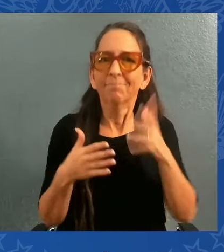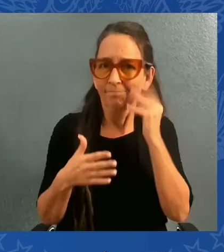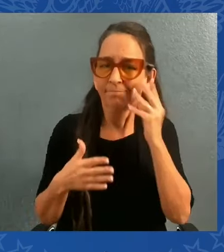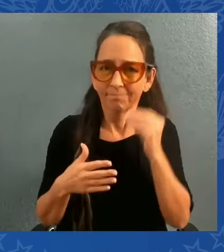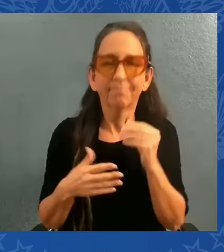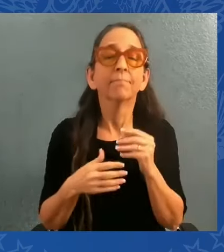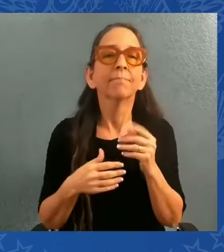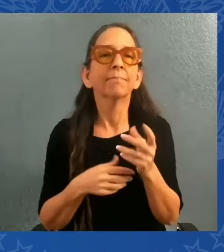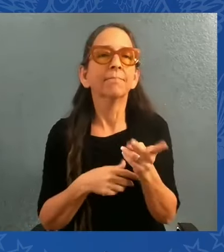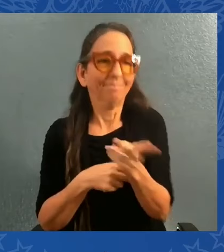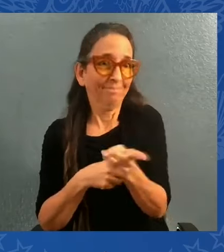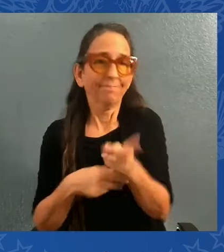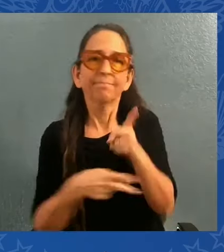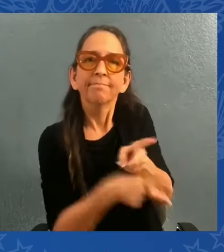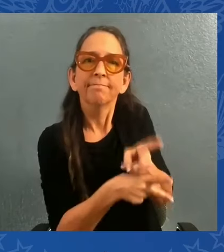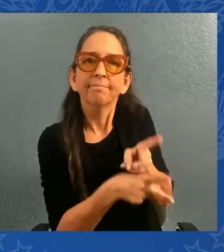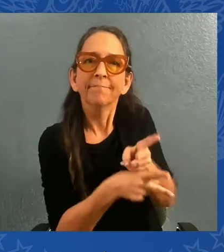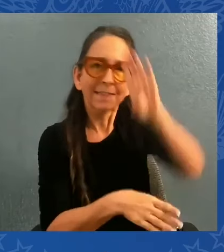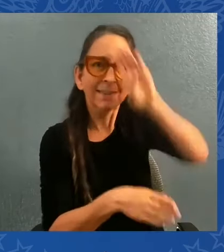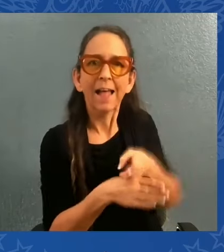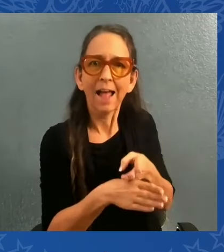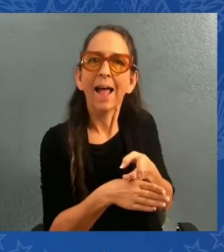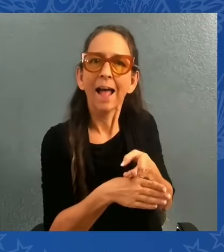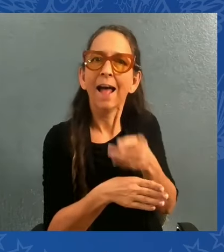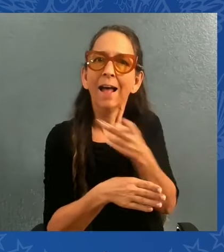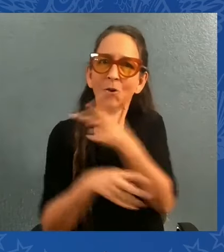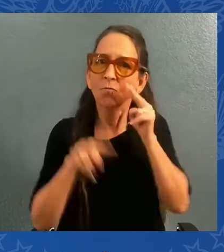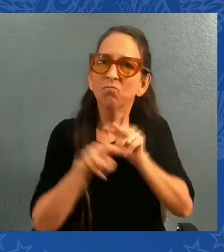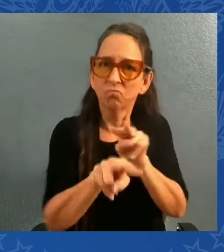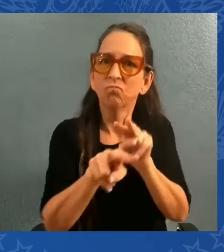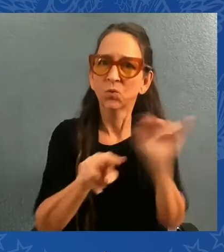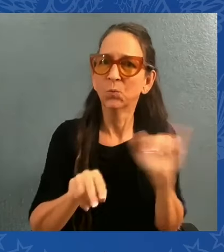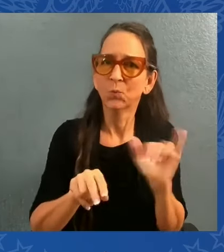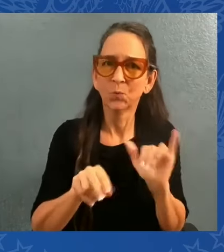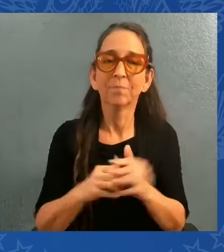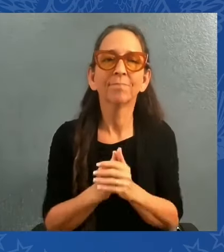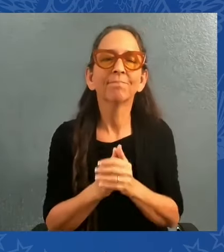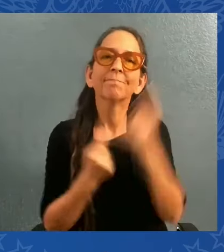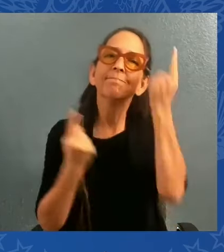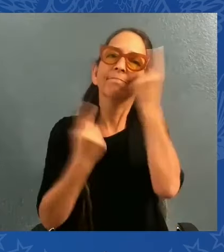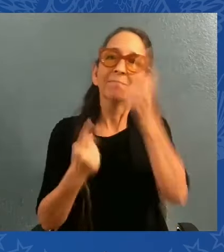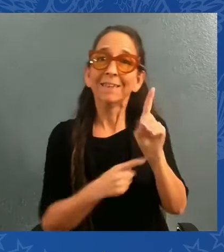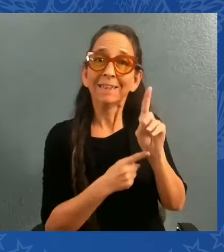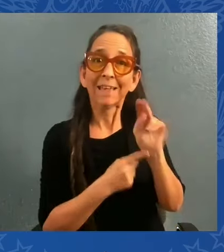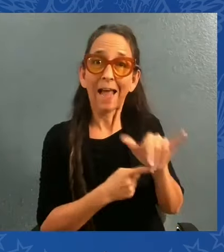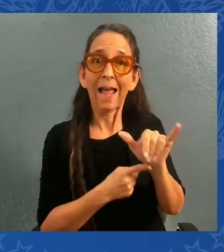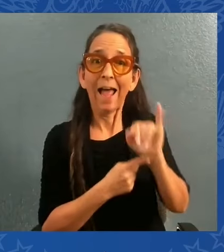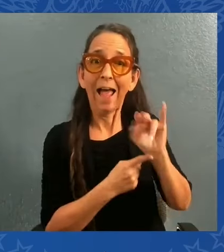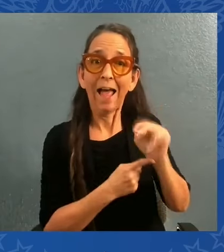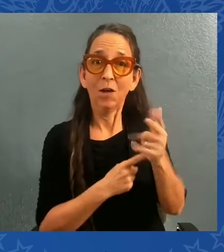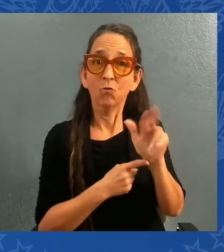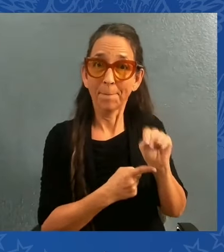too. I'm thinking of Danny Ingram, Marine veteran, husband to a fellow Marine, Staff Sergeant